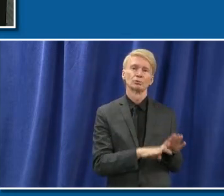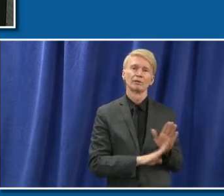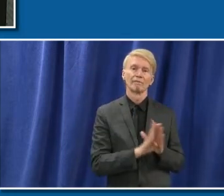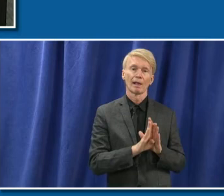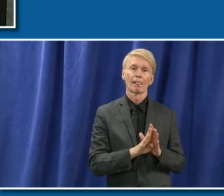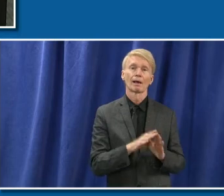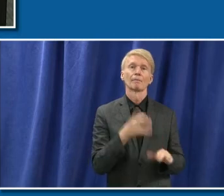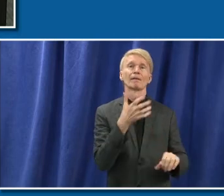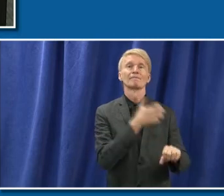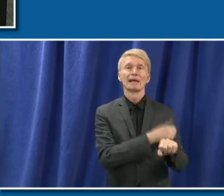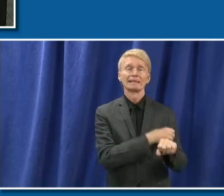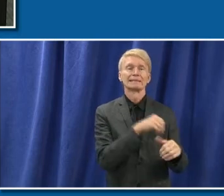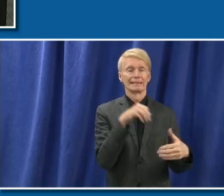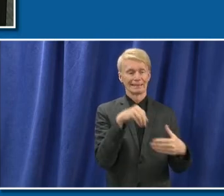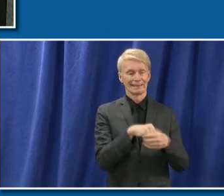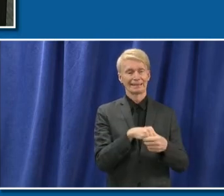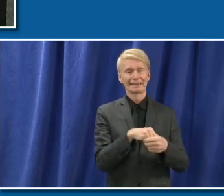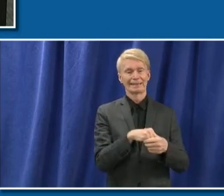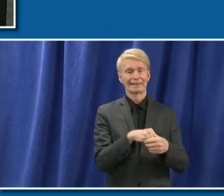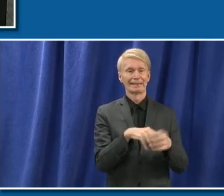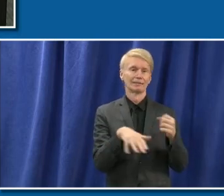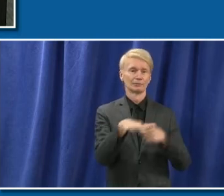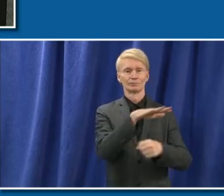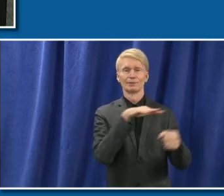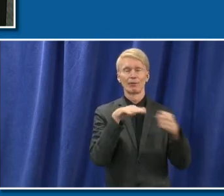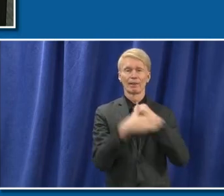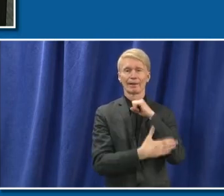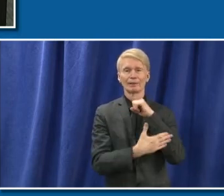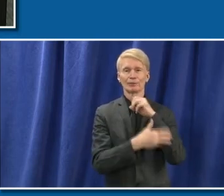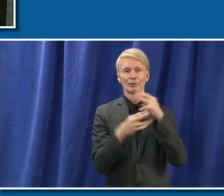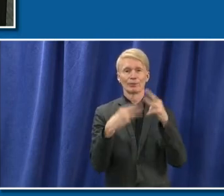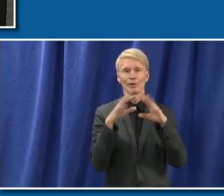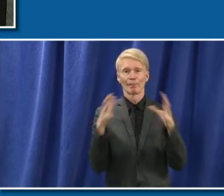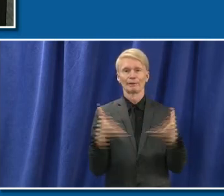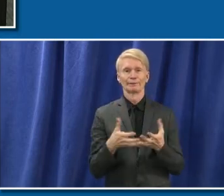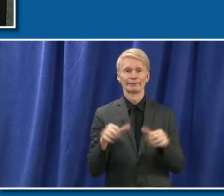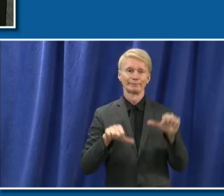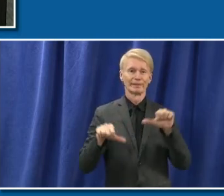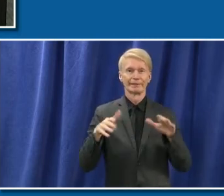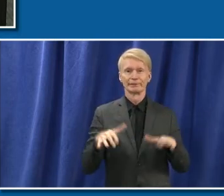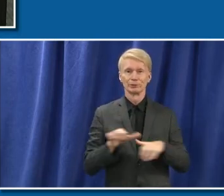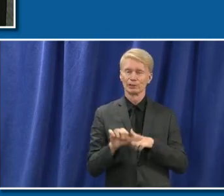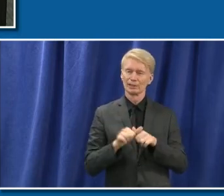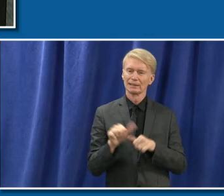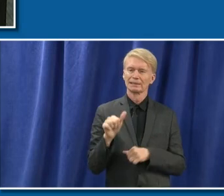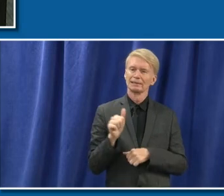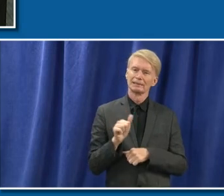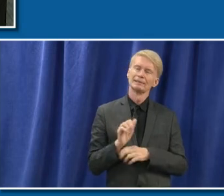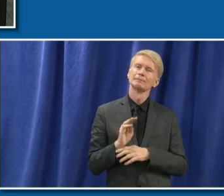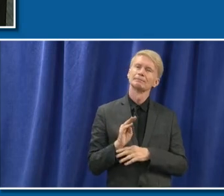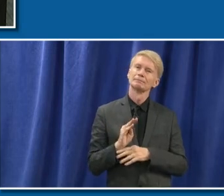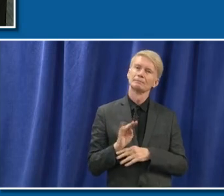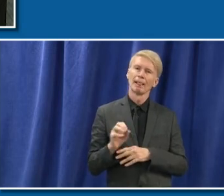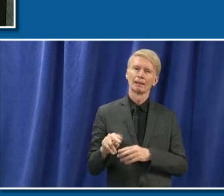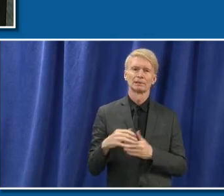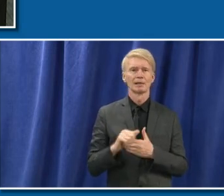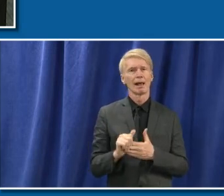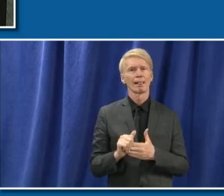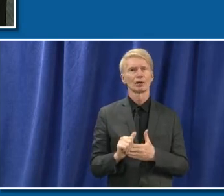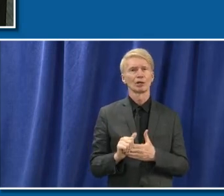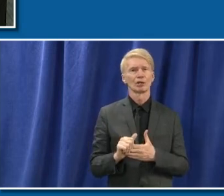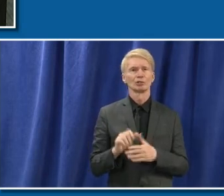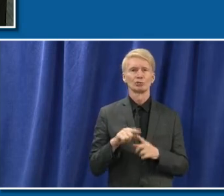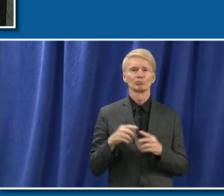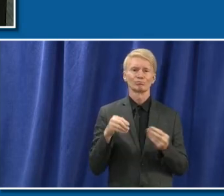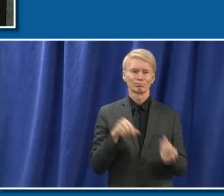here in Chicago. In Chicago and around the country, around the world. It's about a $10 billion operation, and